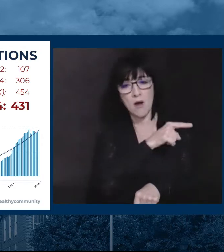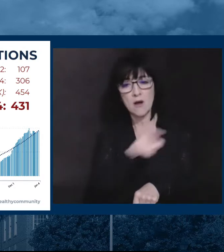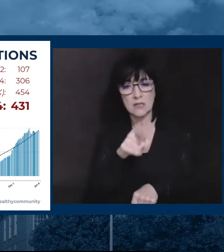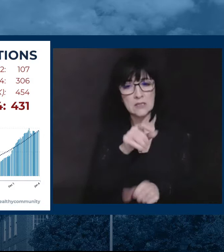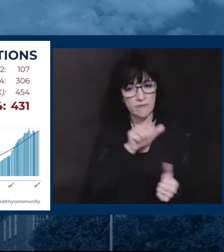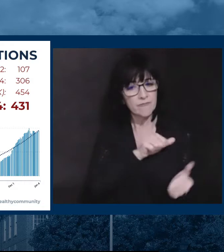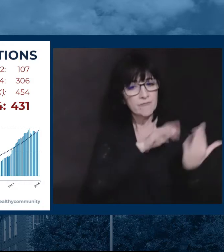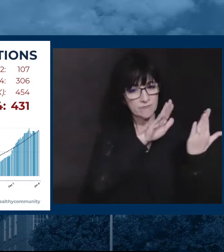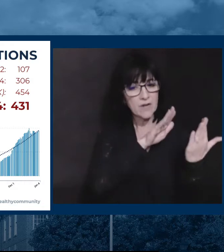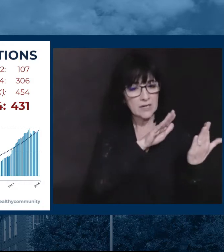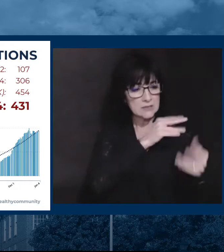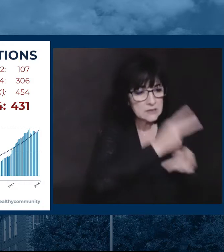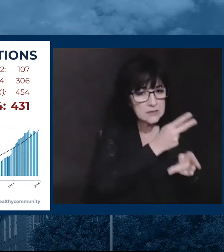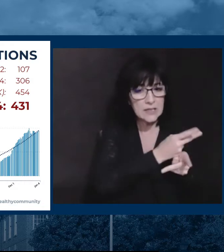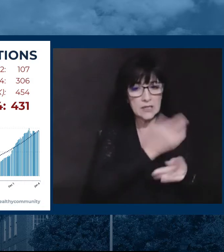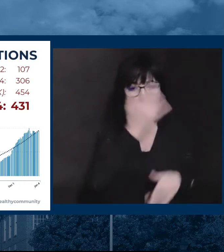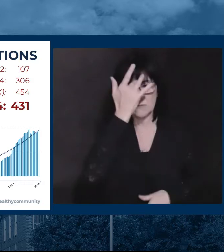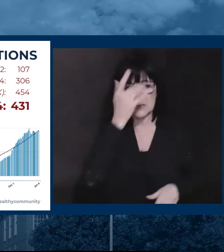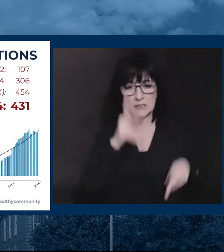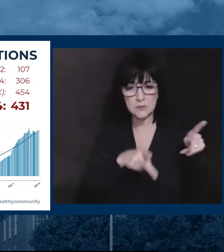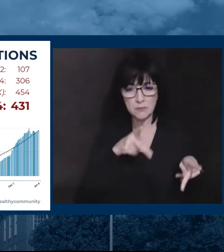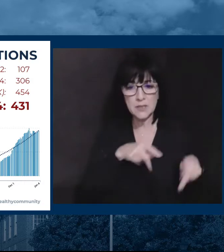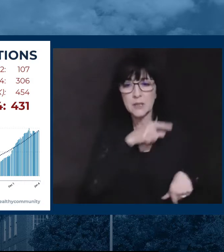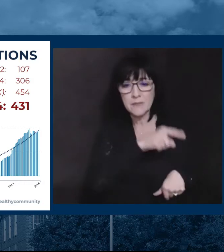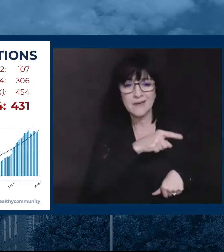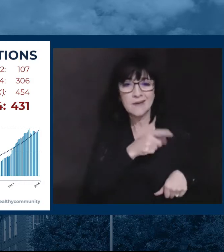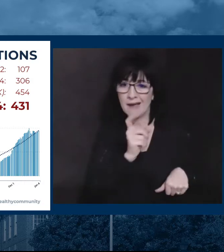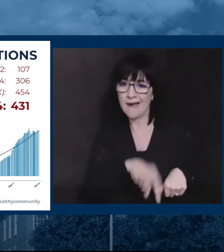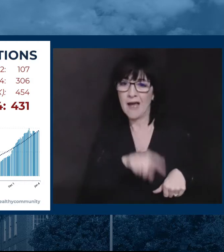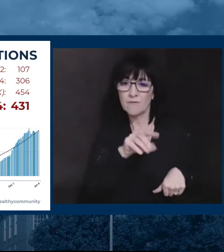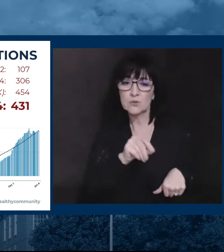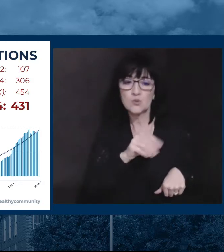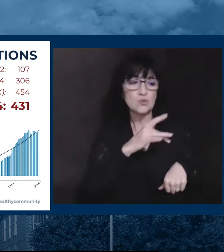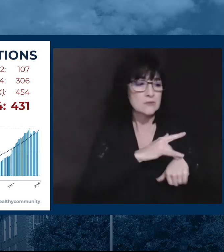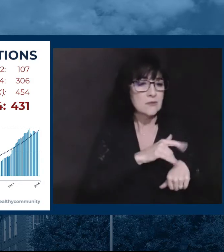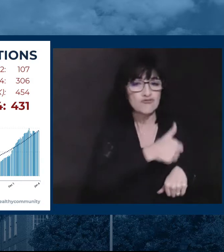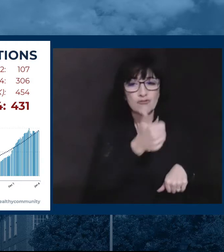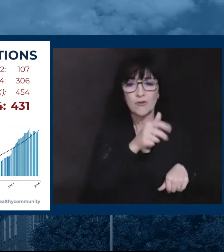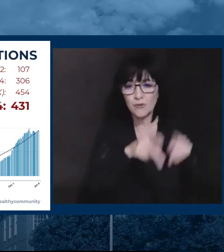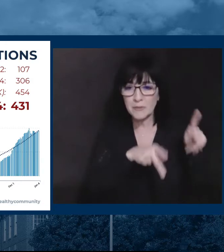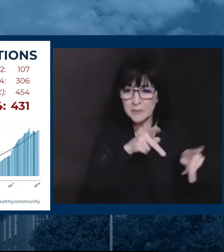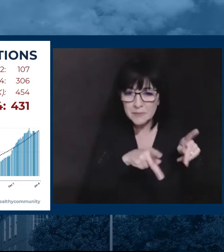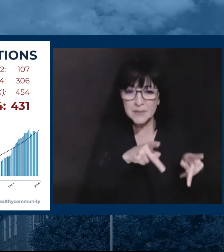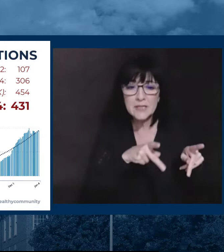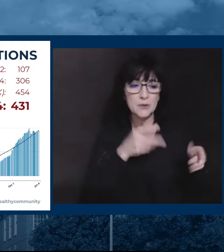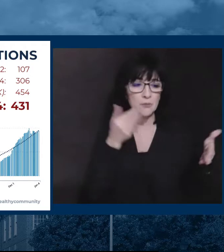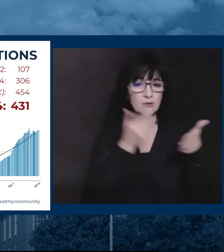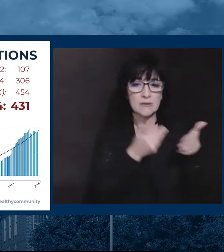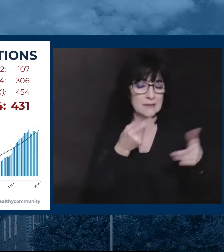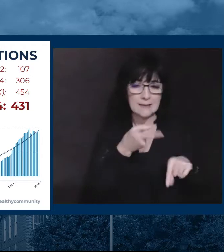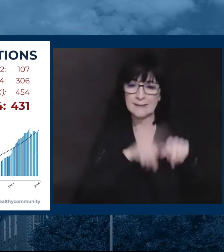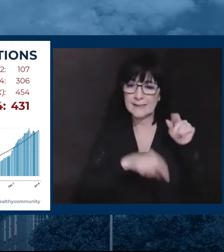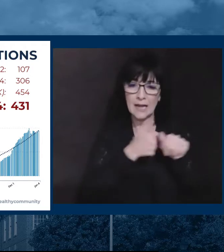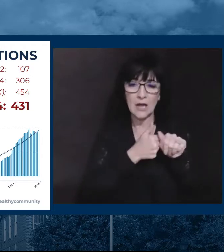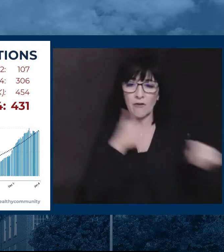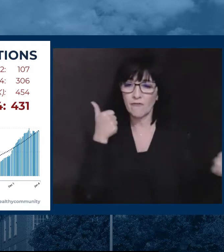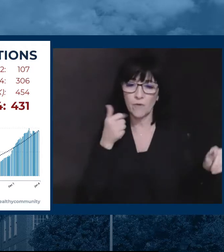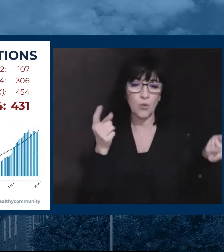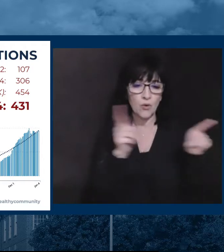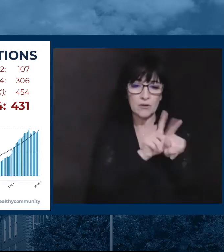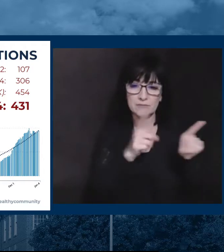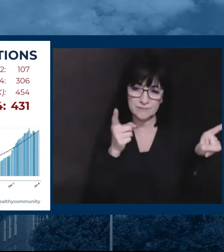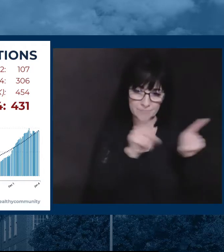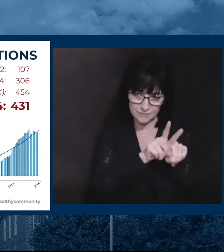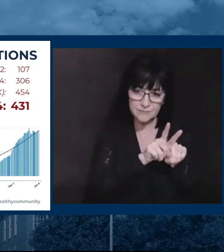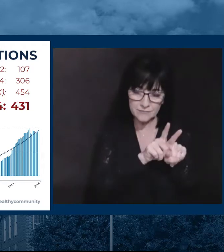partners and our physician group partners, pharmacies, nursing homes through the month of January. Lots